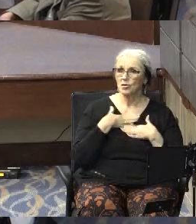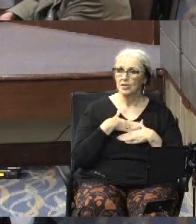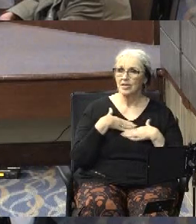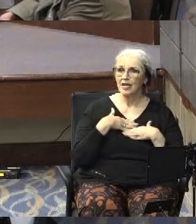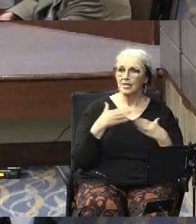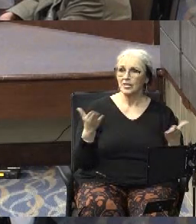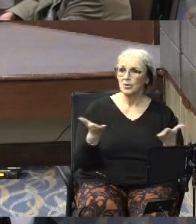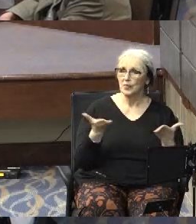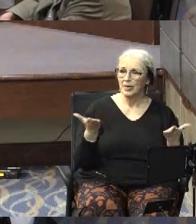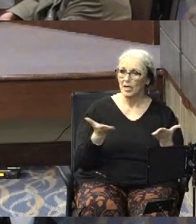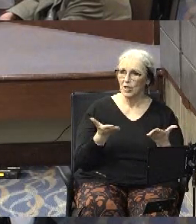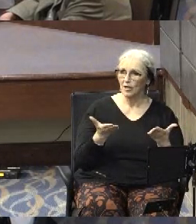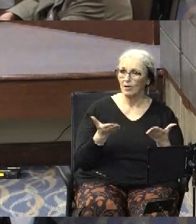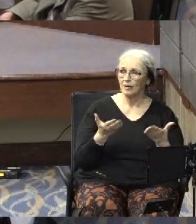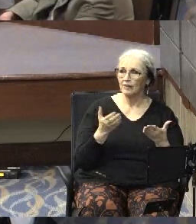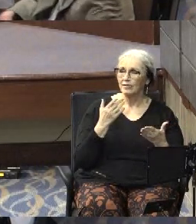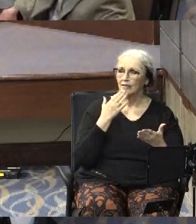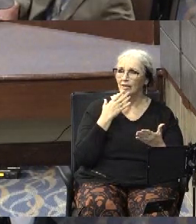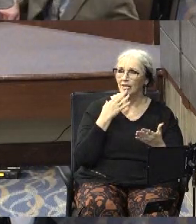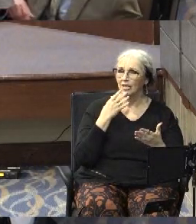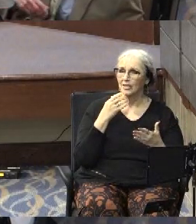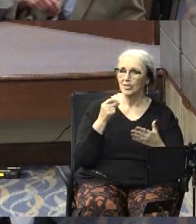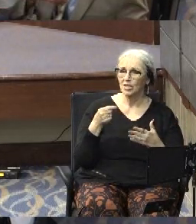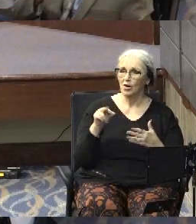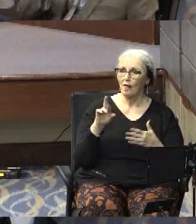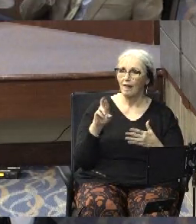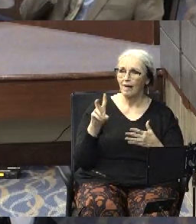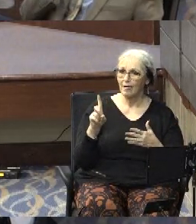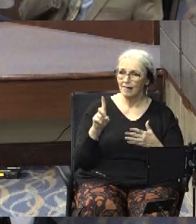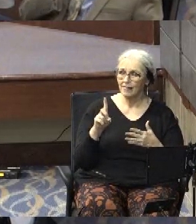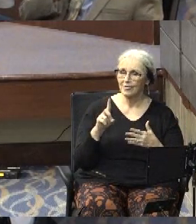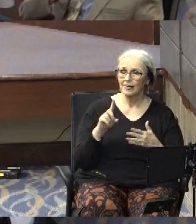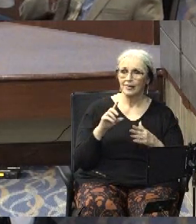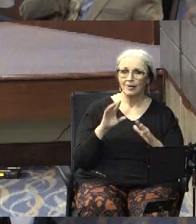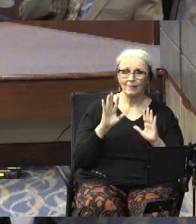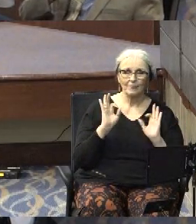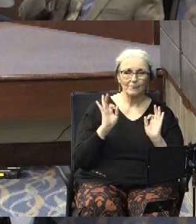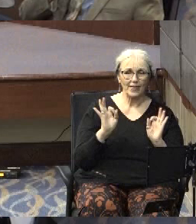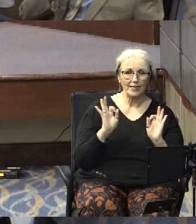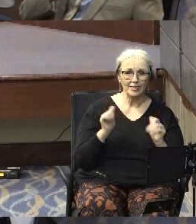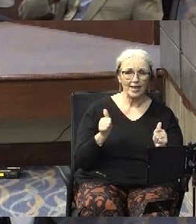being here. The color guard was fantastic, and I appreciate your input.